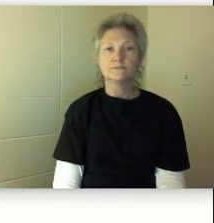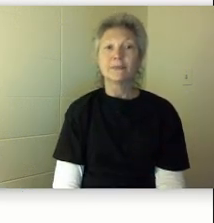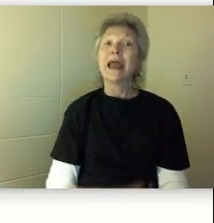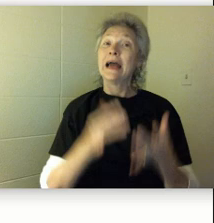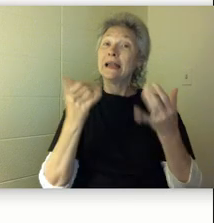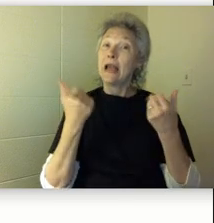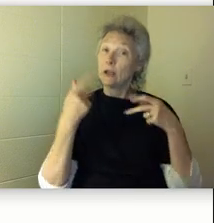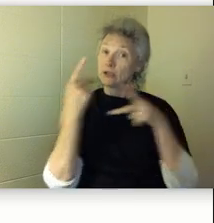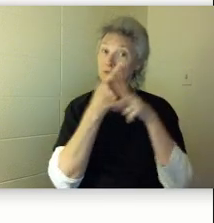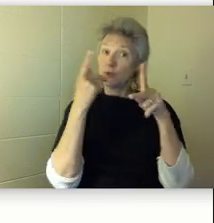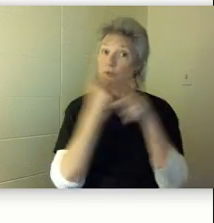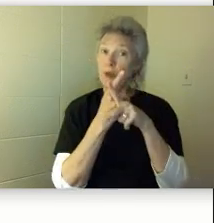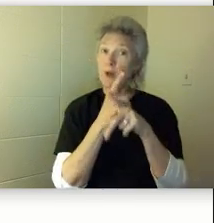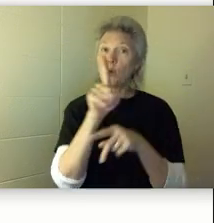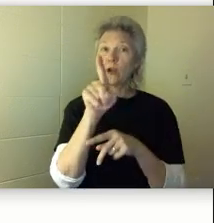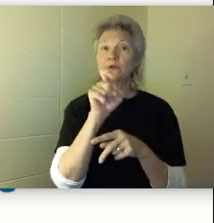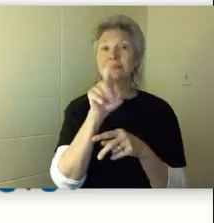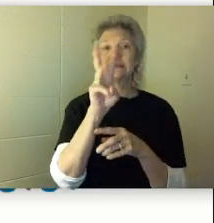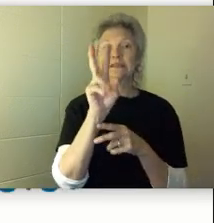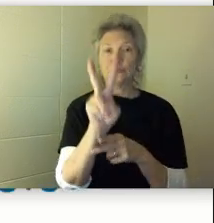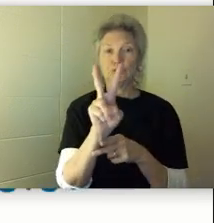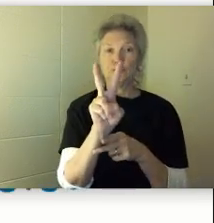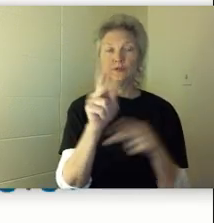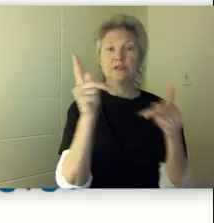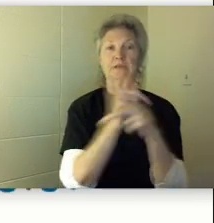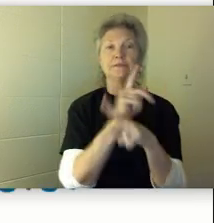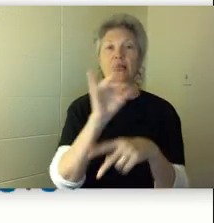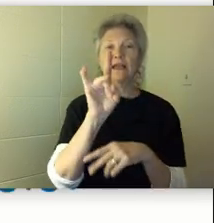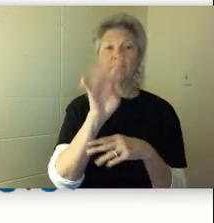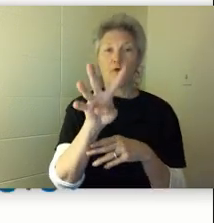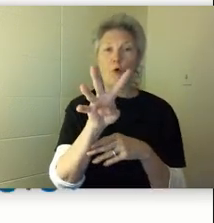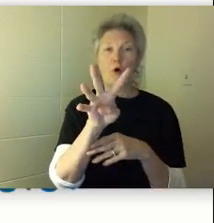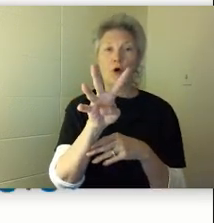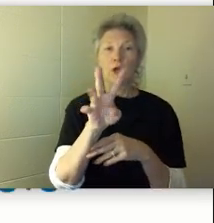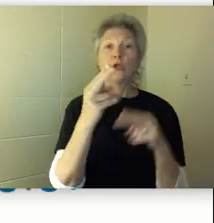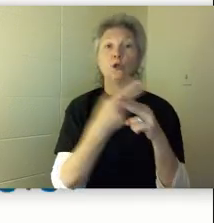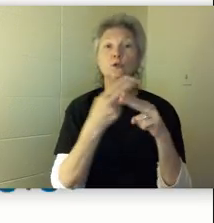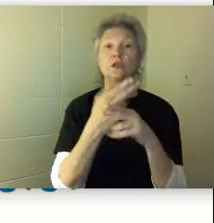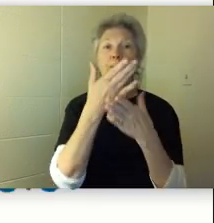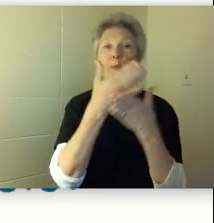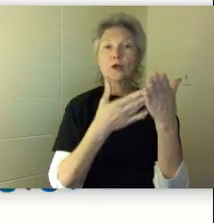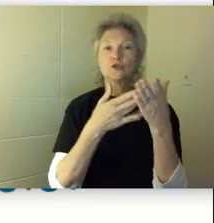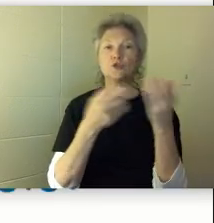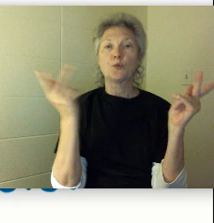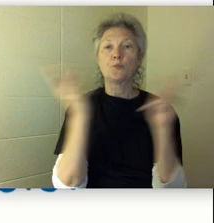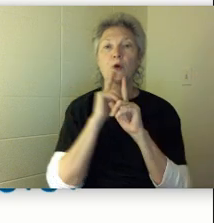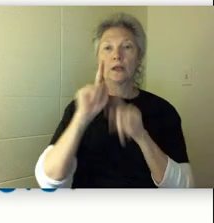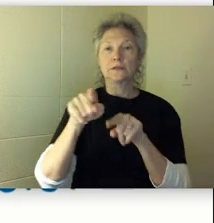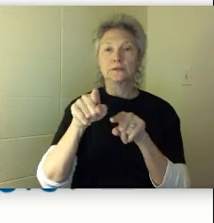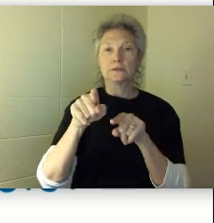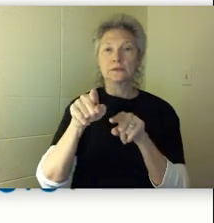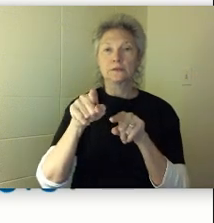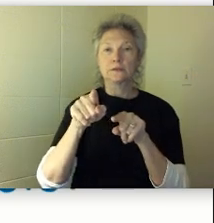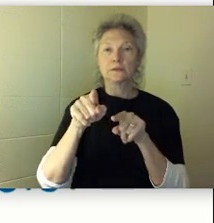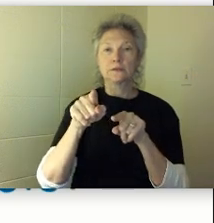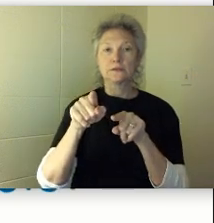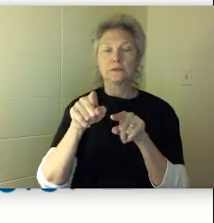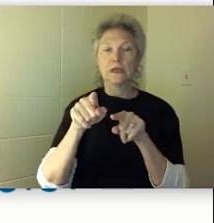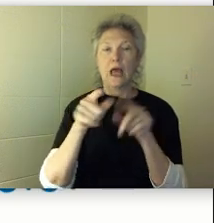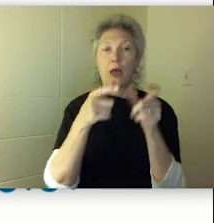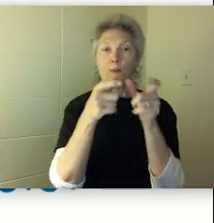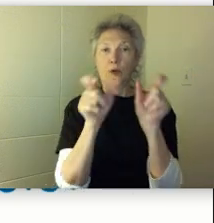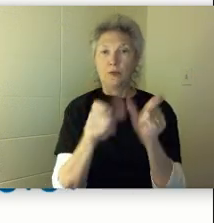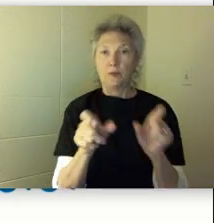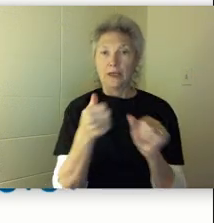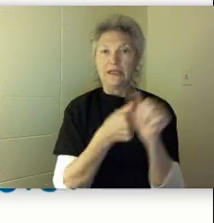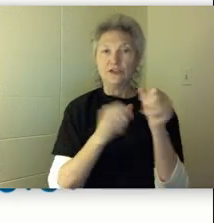Now let's multiply 162 times 84 using partial products. I'll break apart